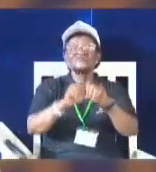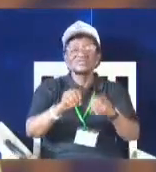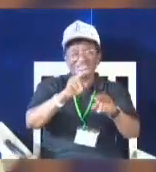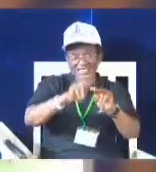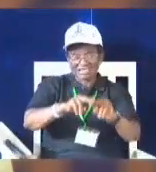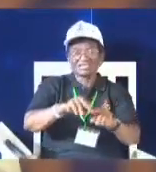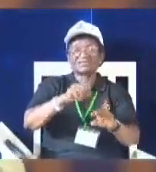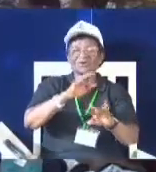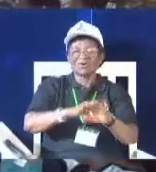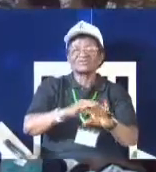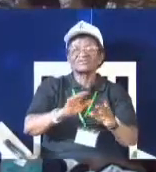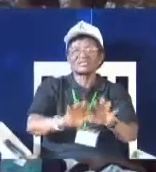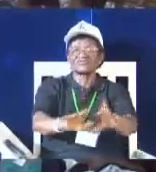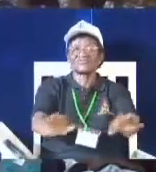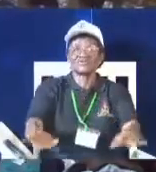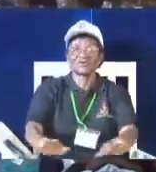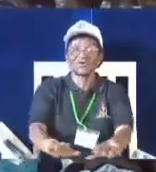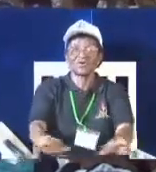anointed.